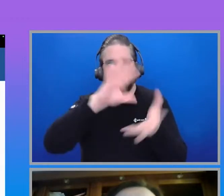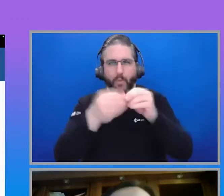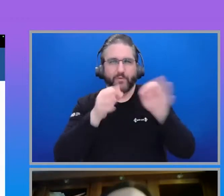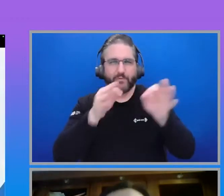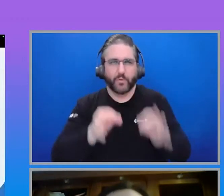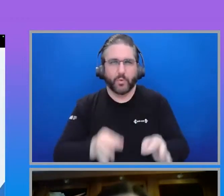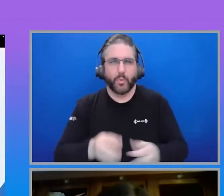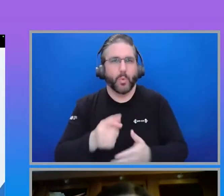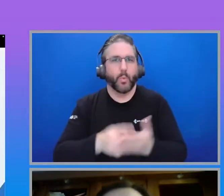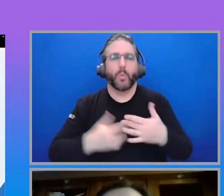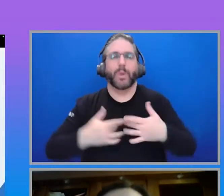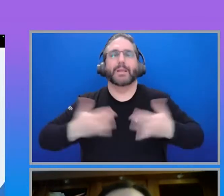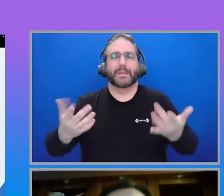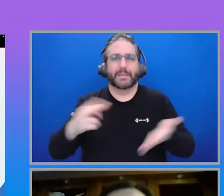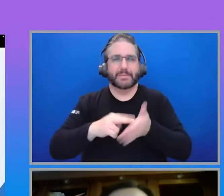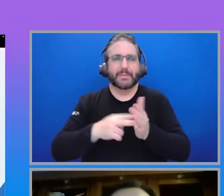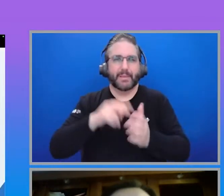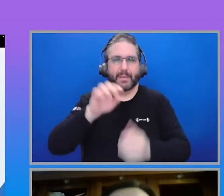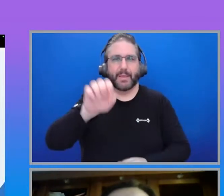is about. Thank you.